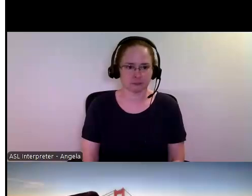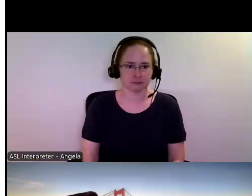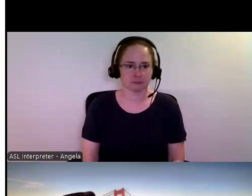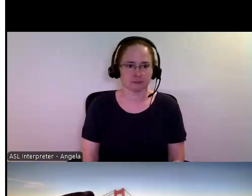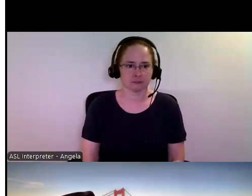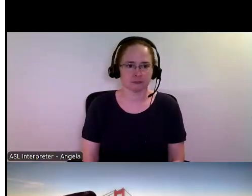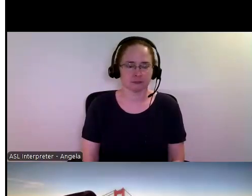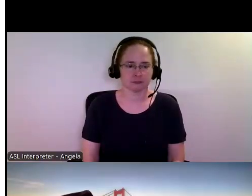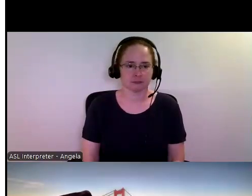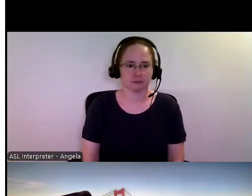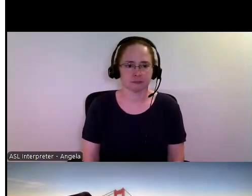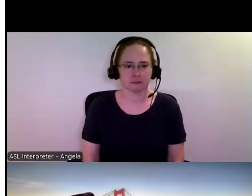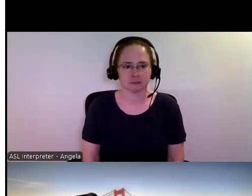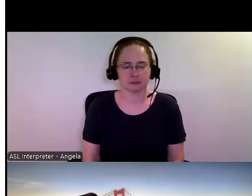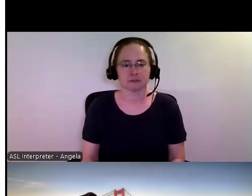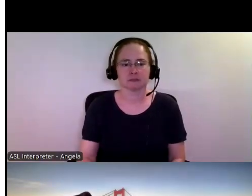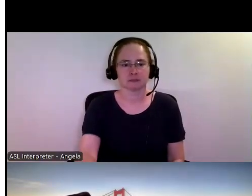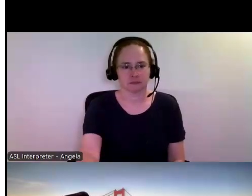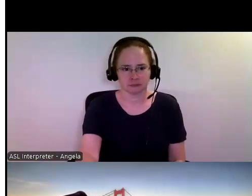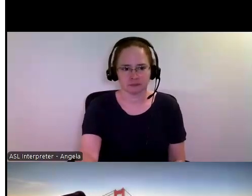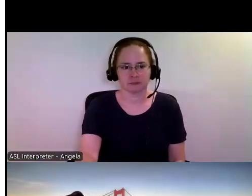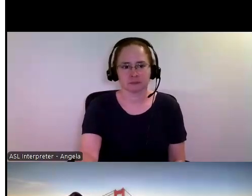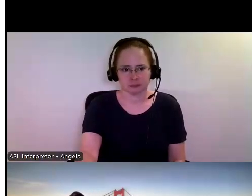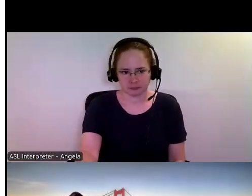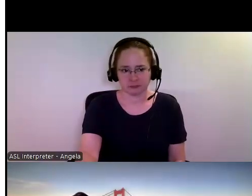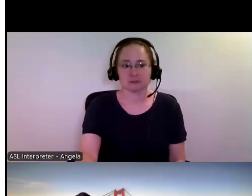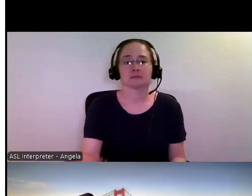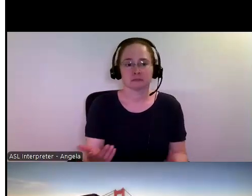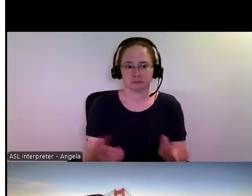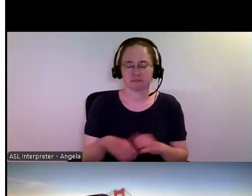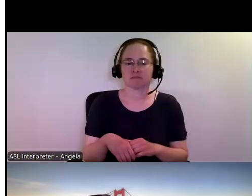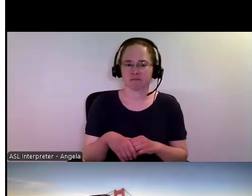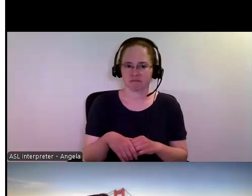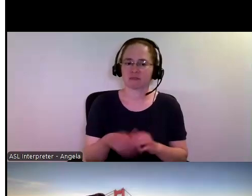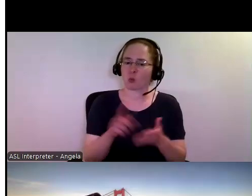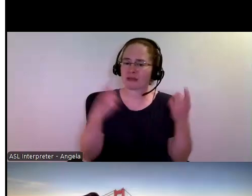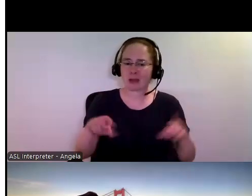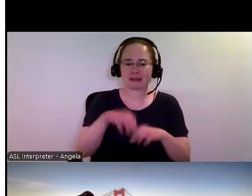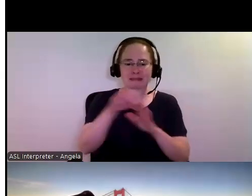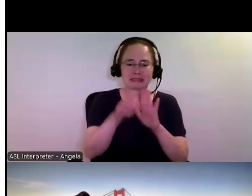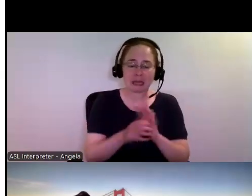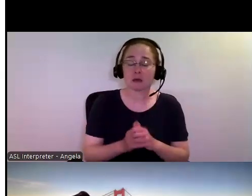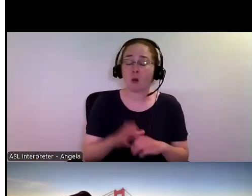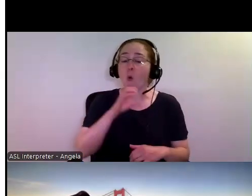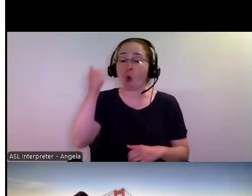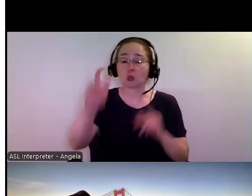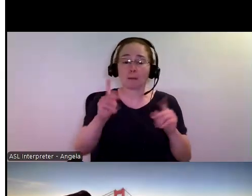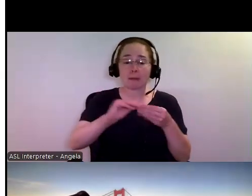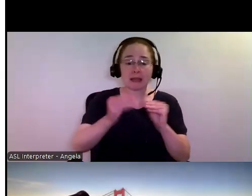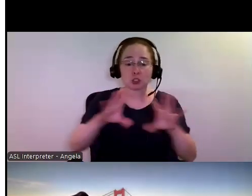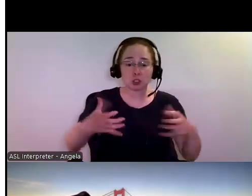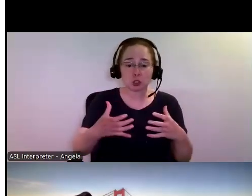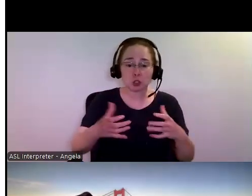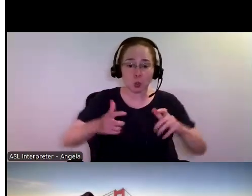So here's the state of the state. As the older population grows, so does the number of